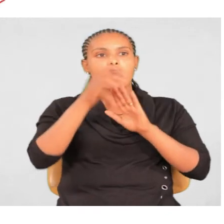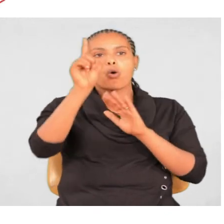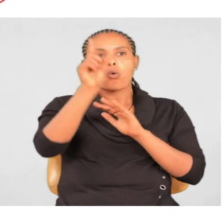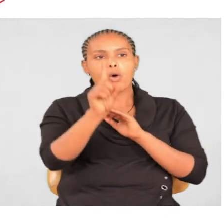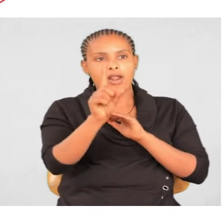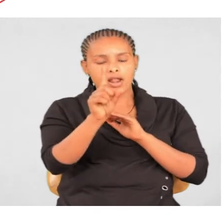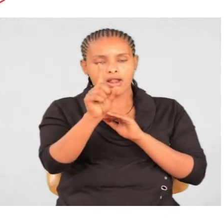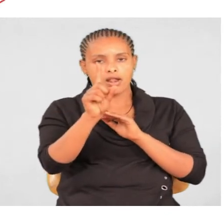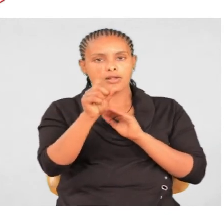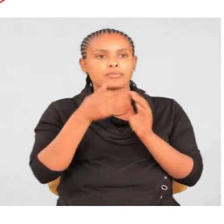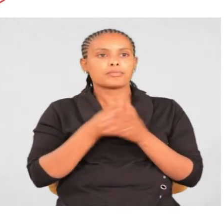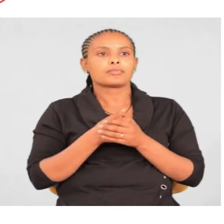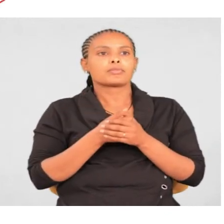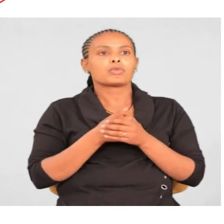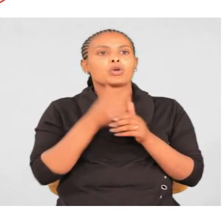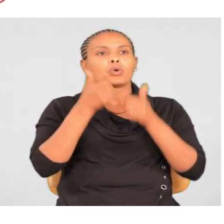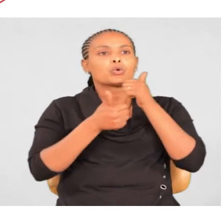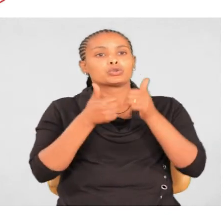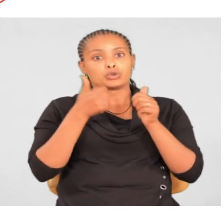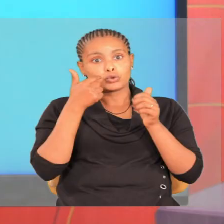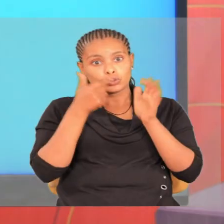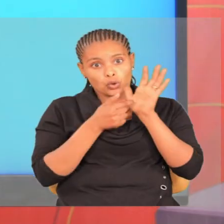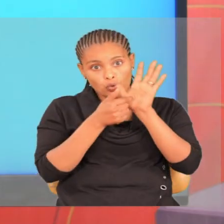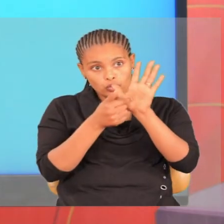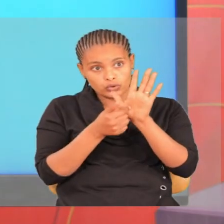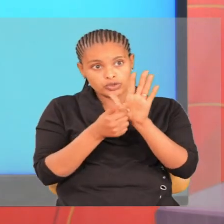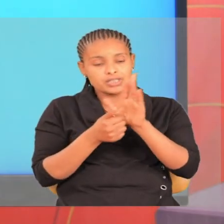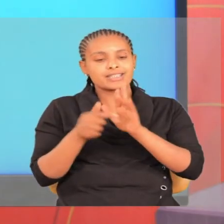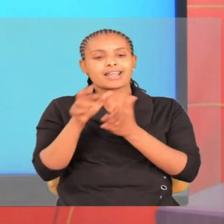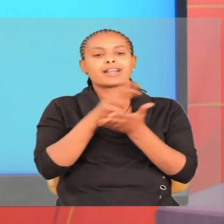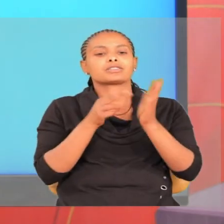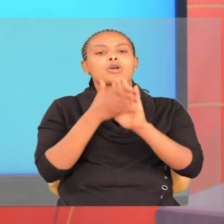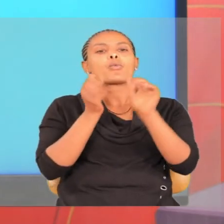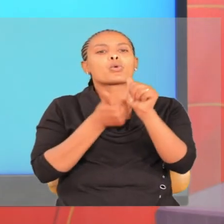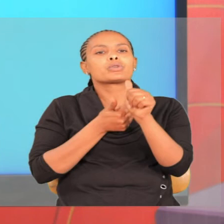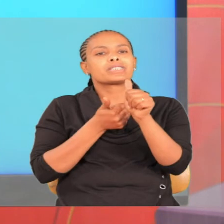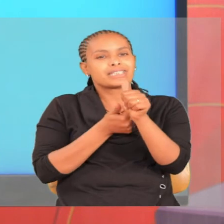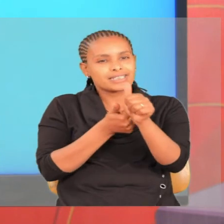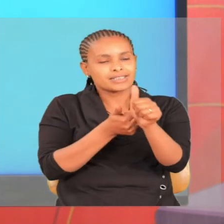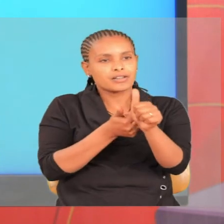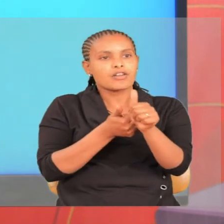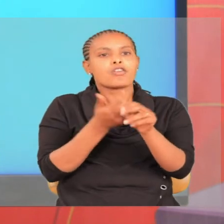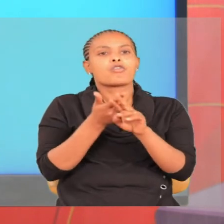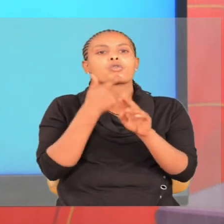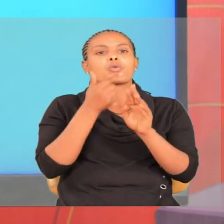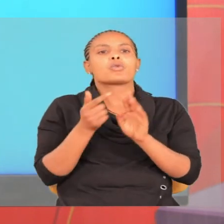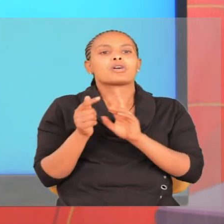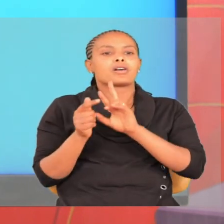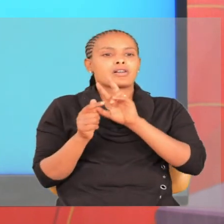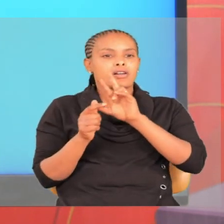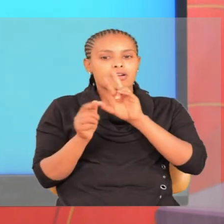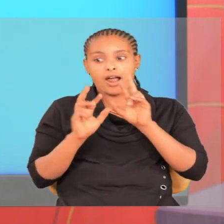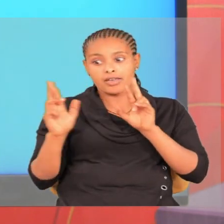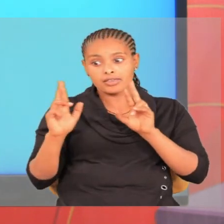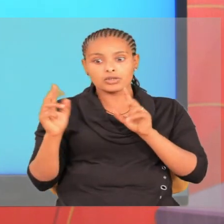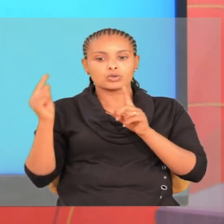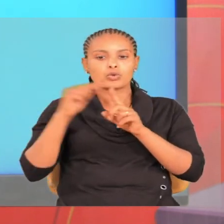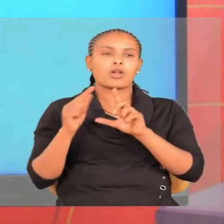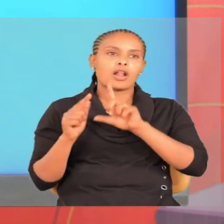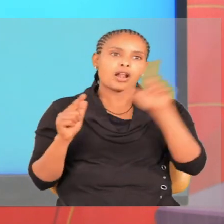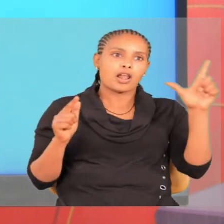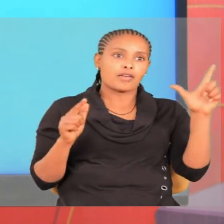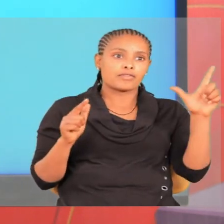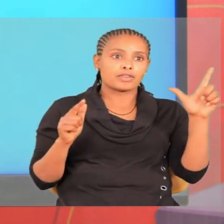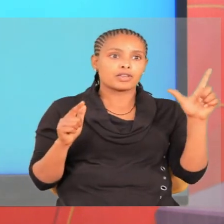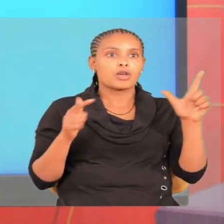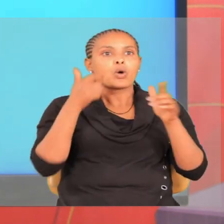1, which shows the reaction proceeds from right to left. Here